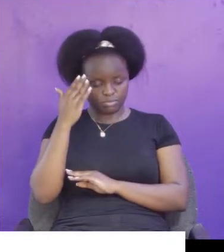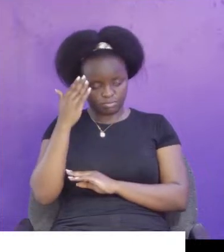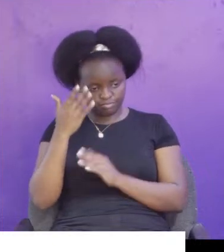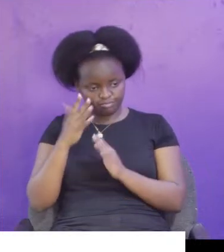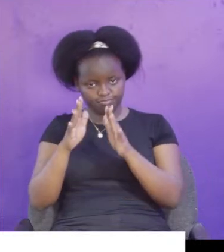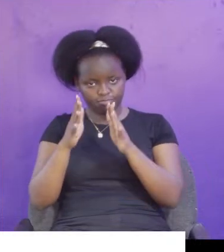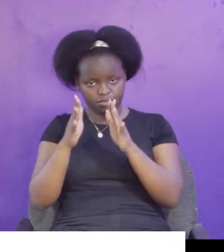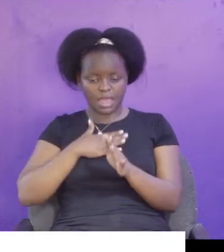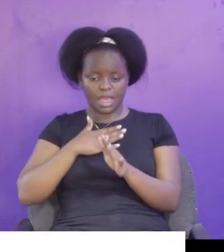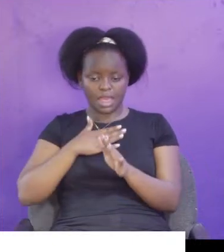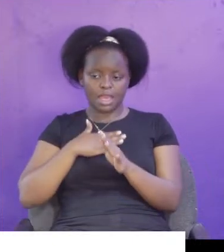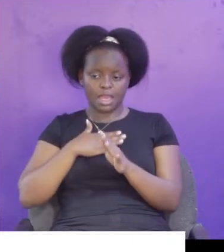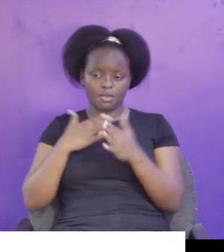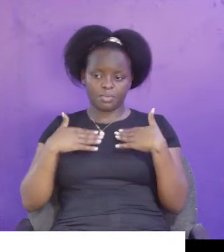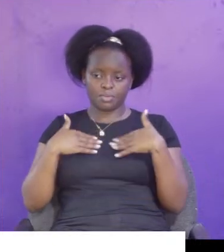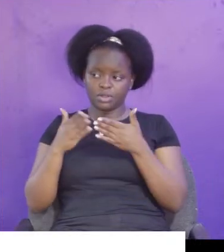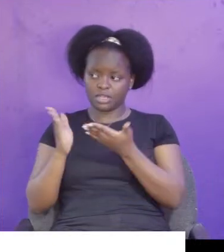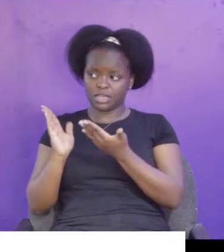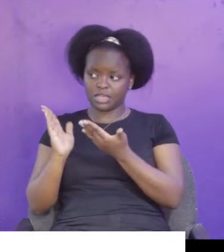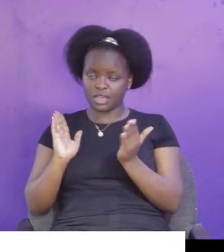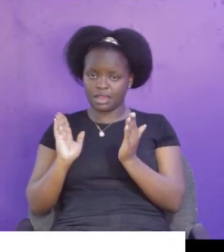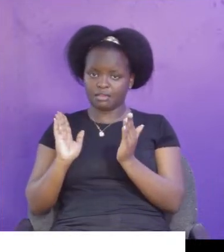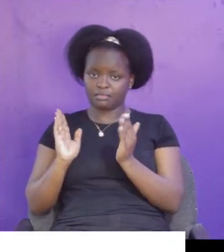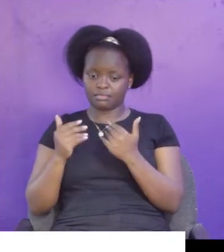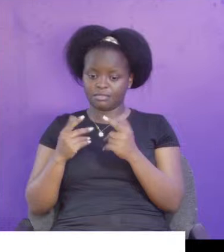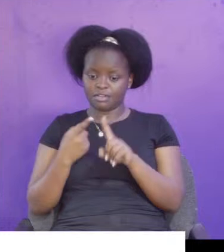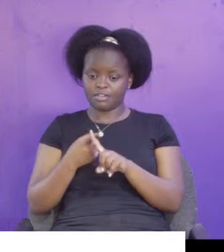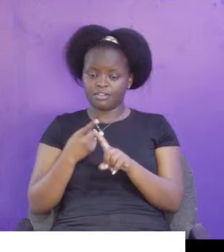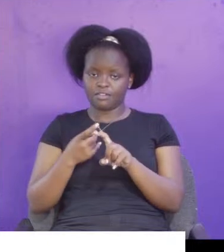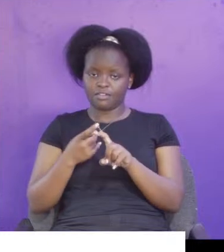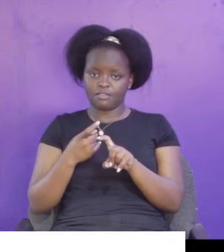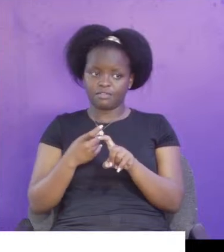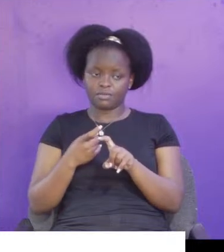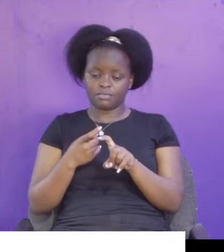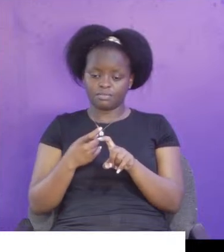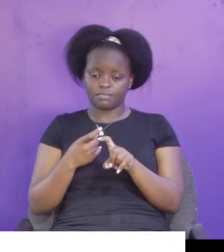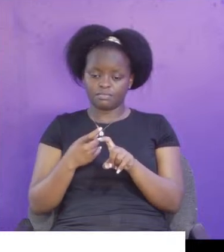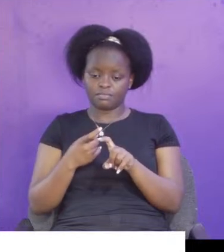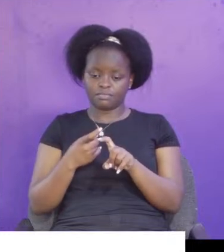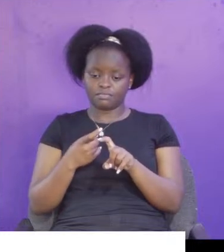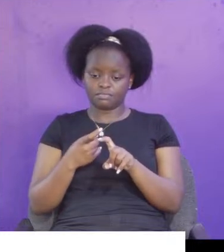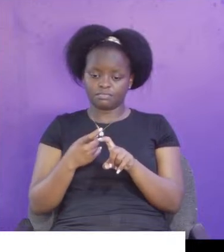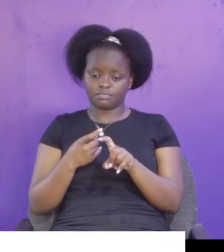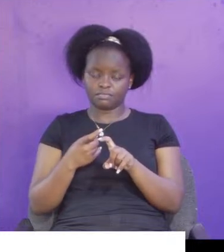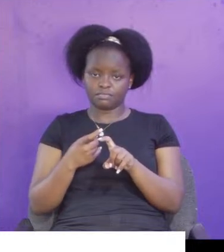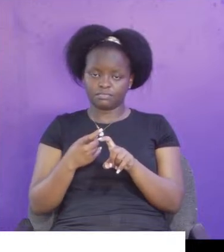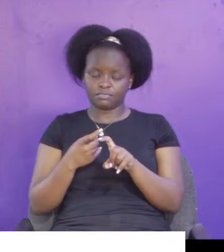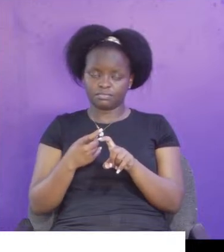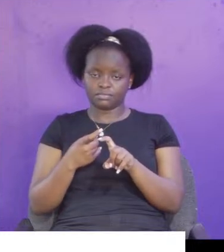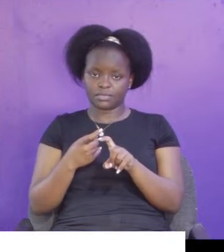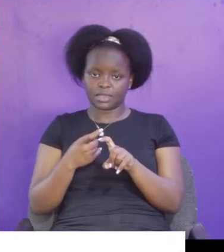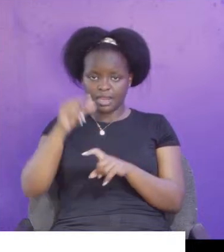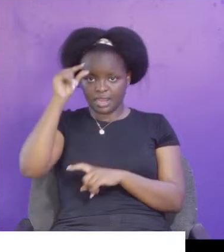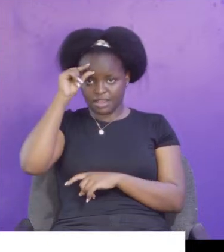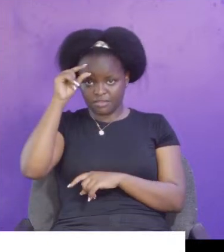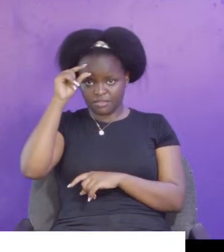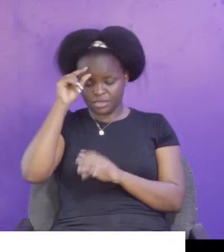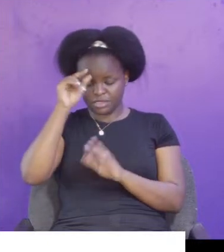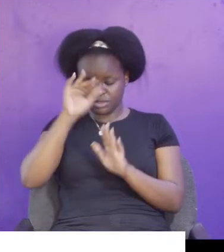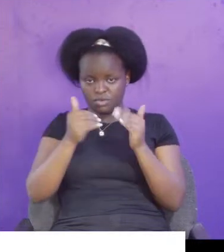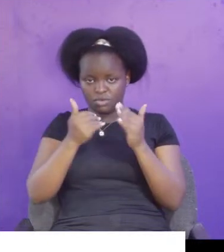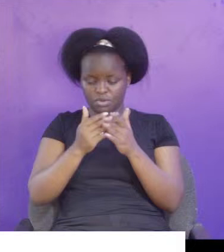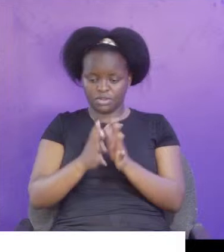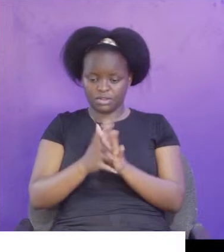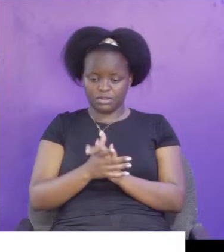here from the state side, the arms of government, all the arms of government, and the two levels